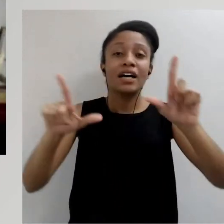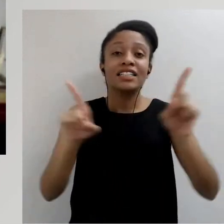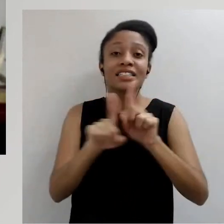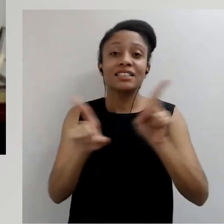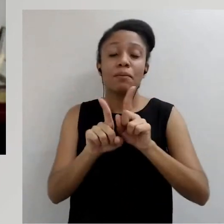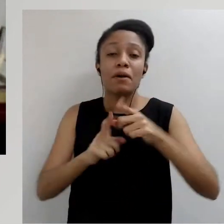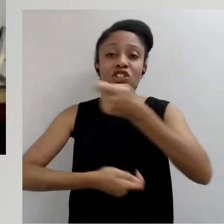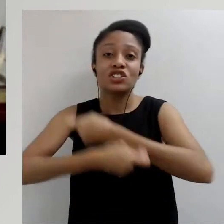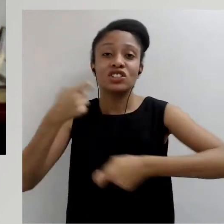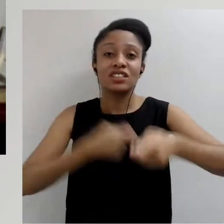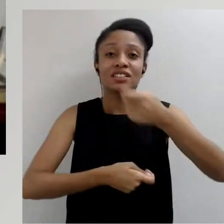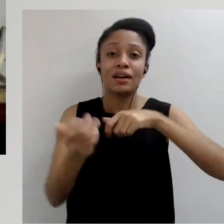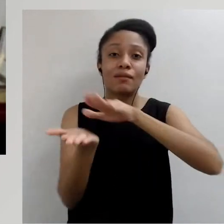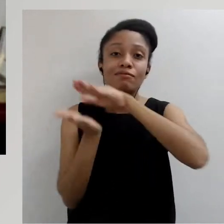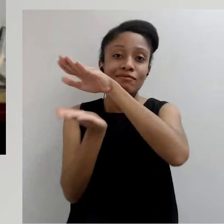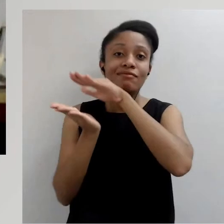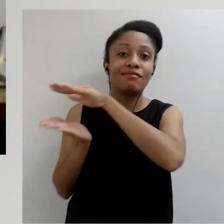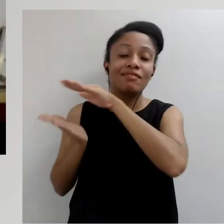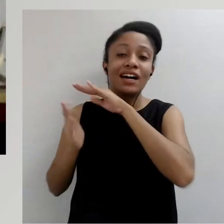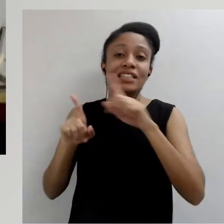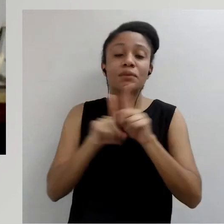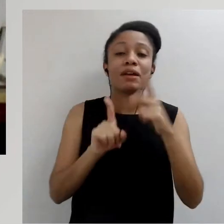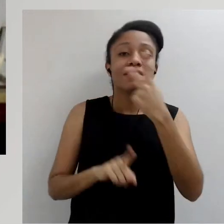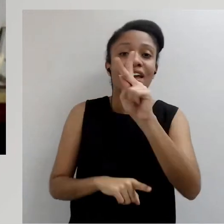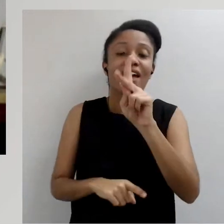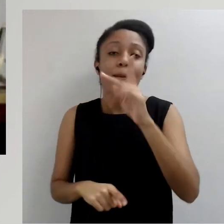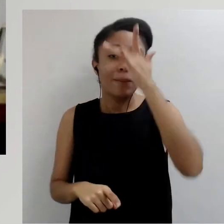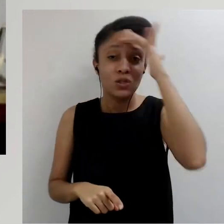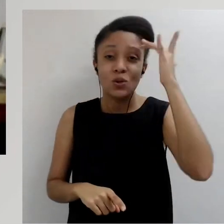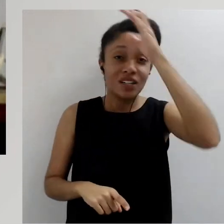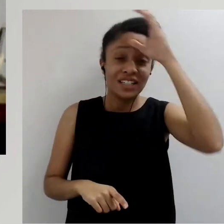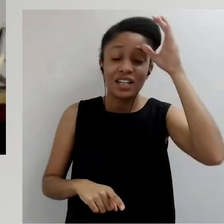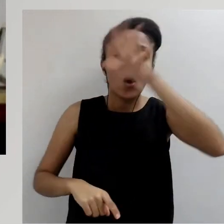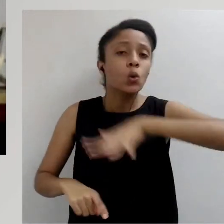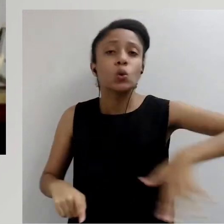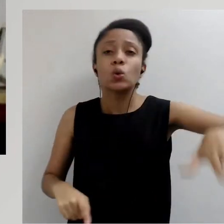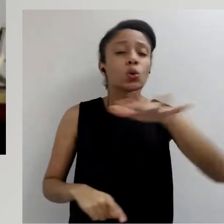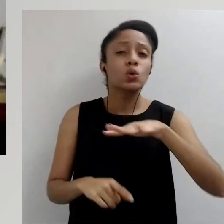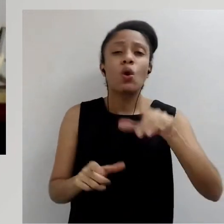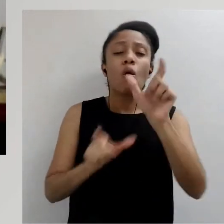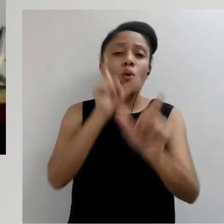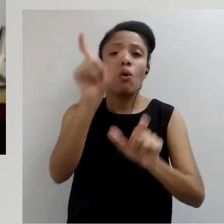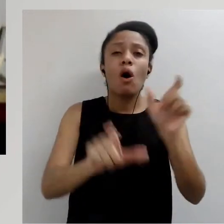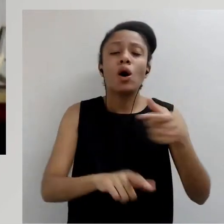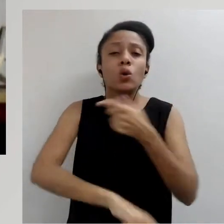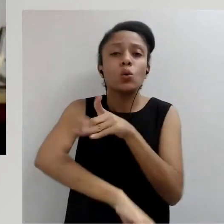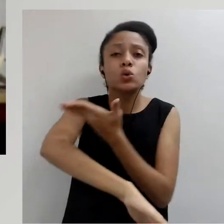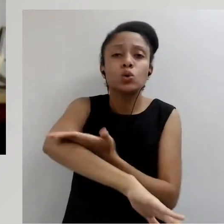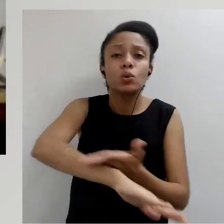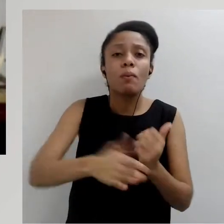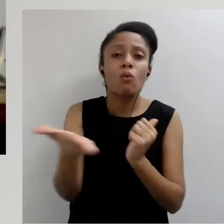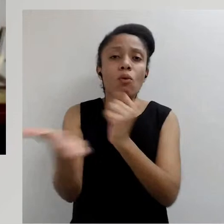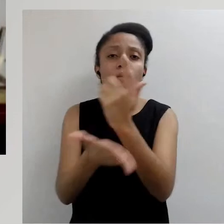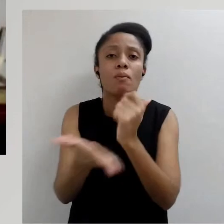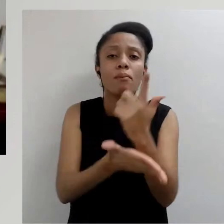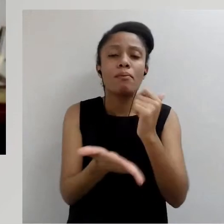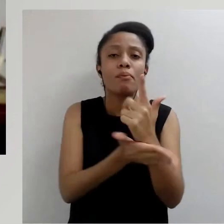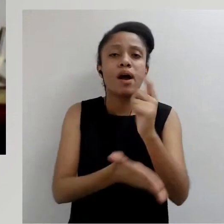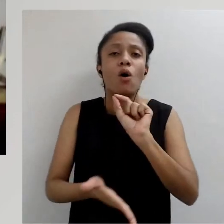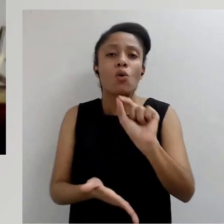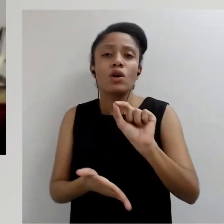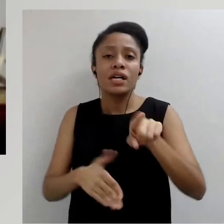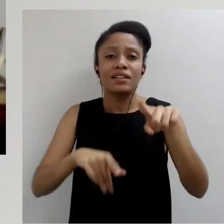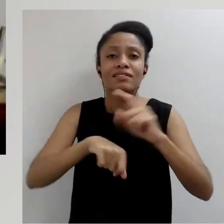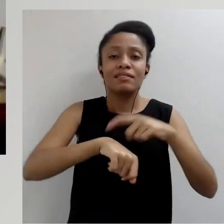and manage the inventory virtually. So we know the consumptions of almost all